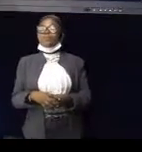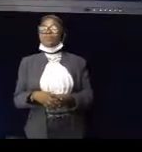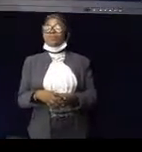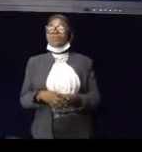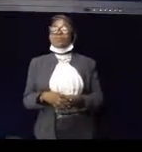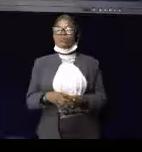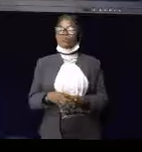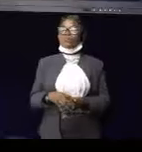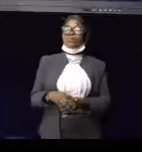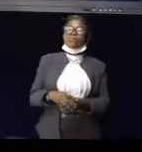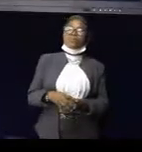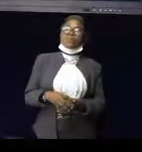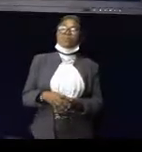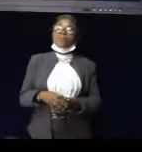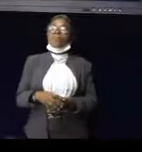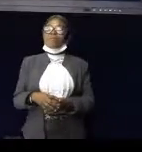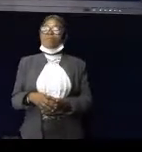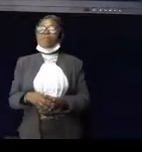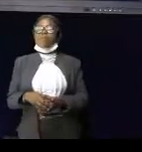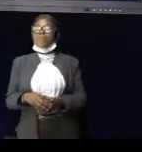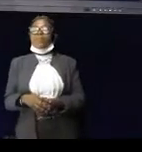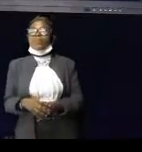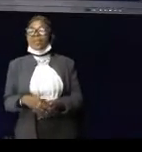and HIV/AIDS.